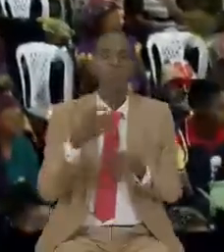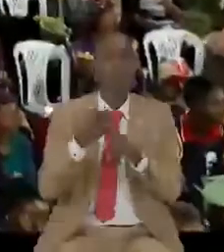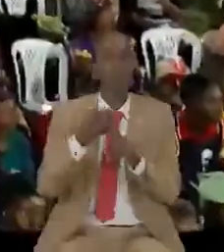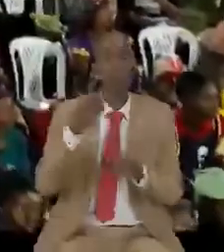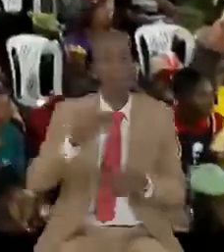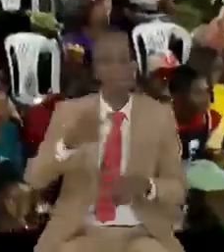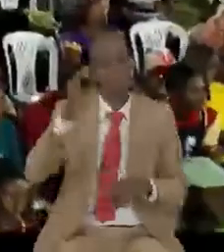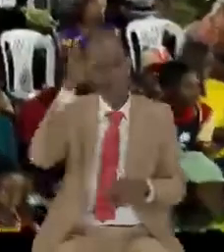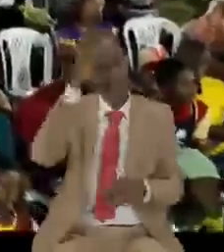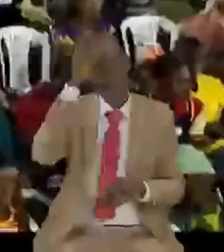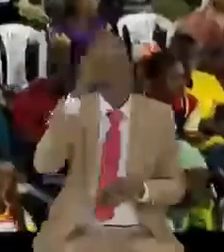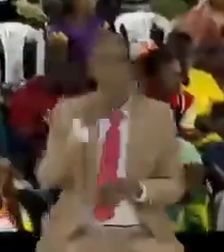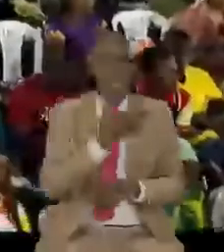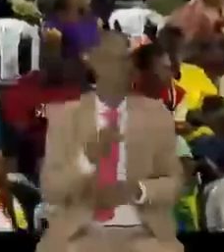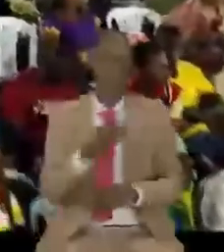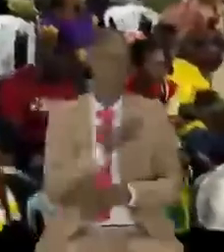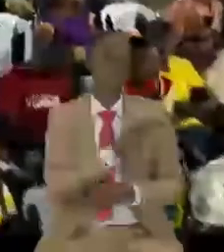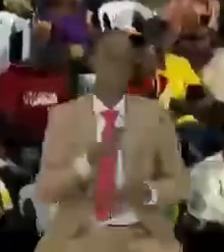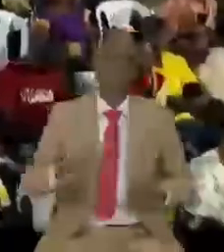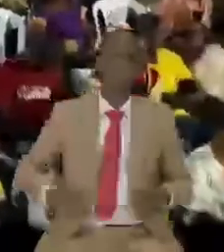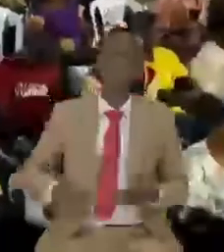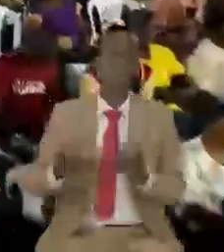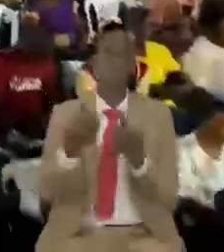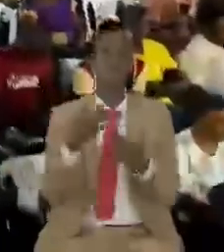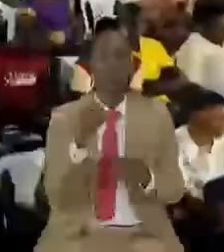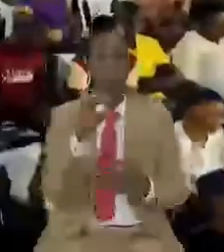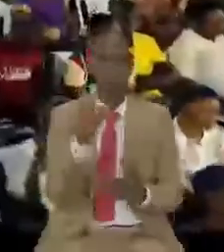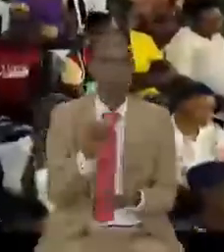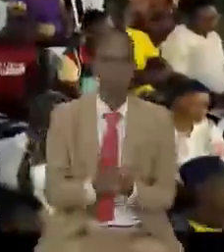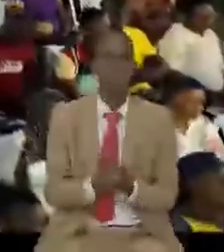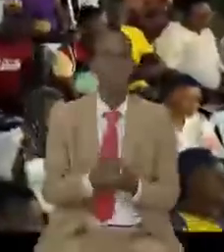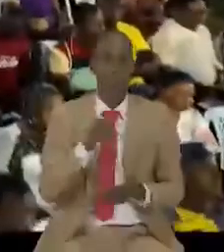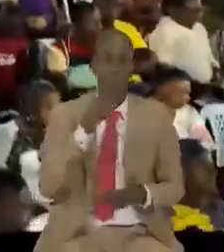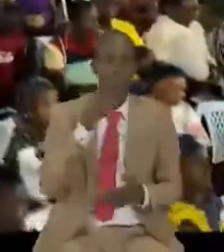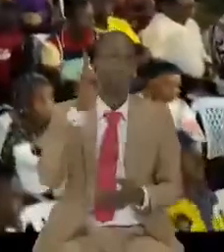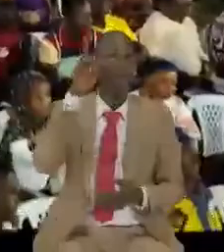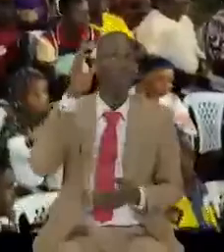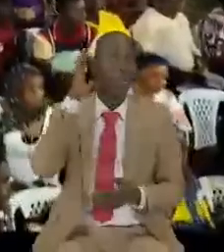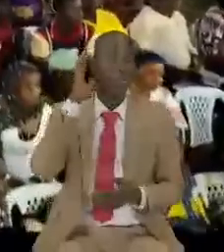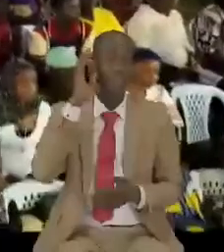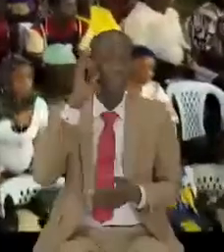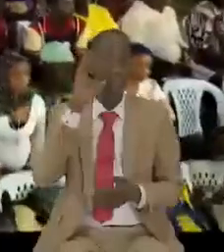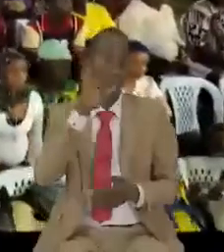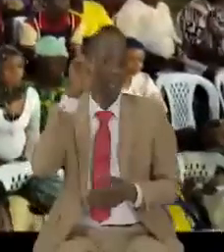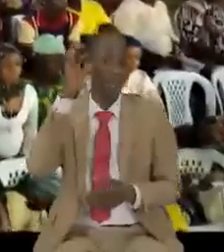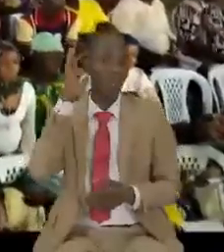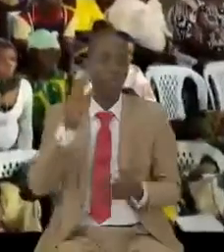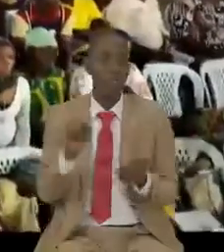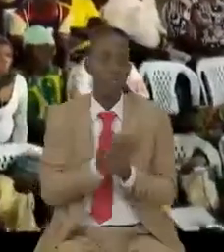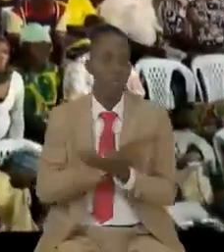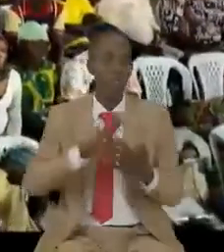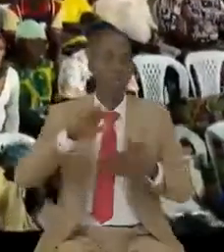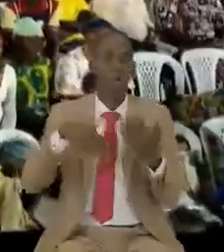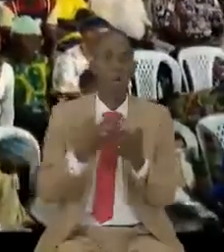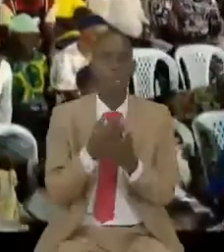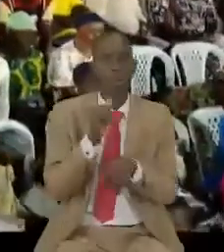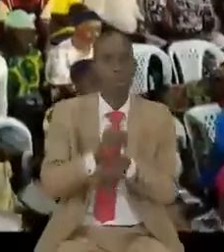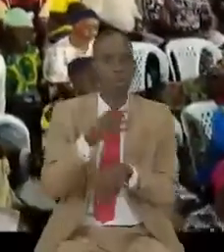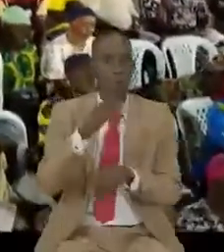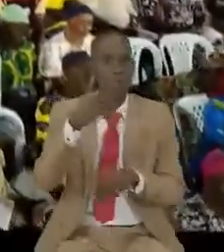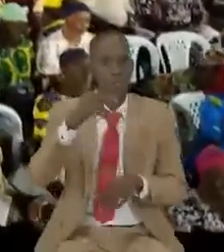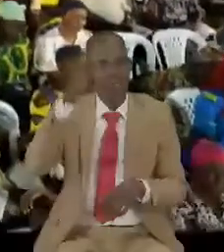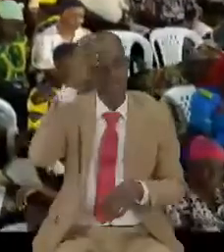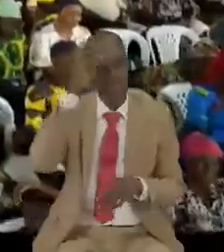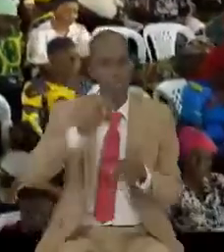And Christ came so that he will destroy all the works of the devil in